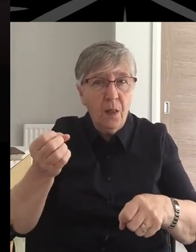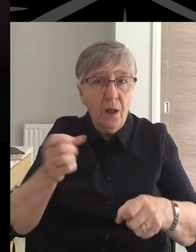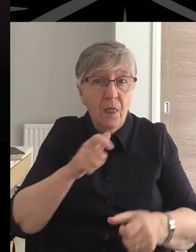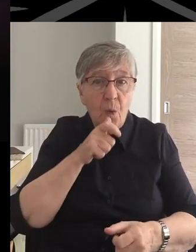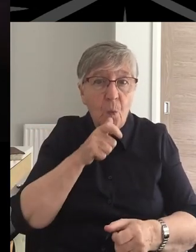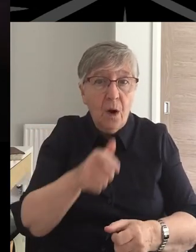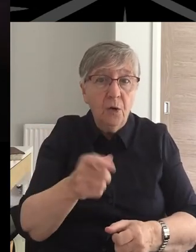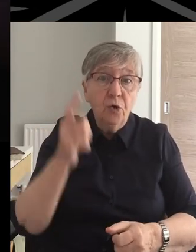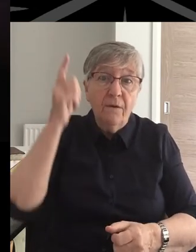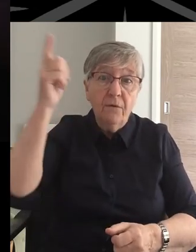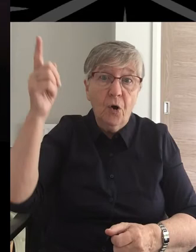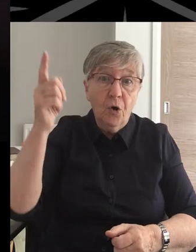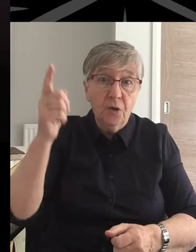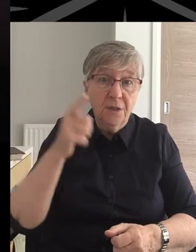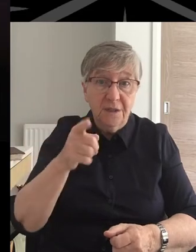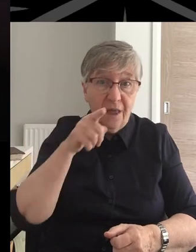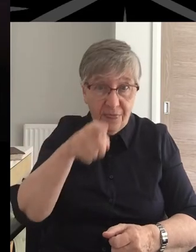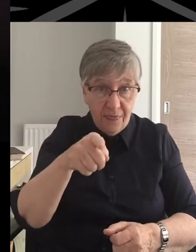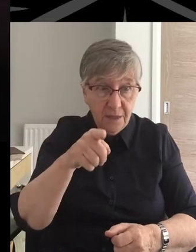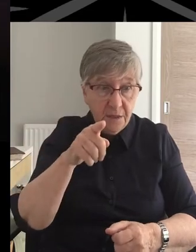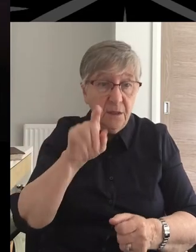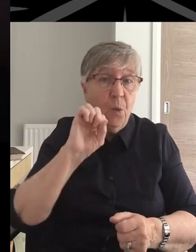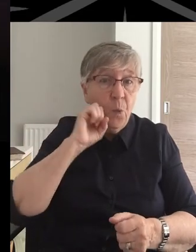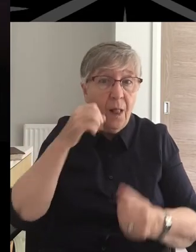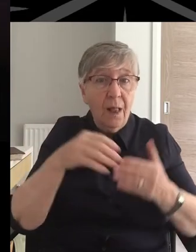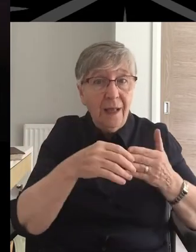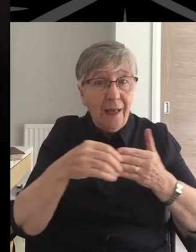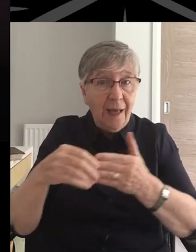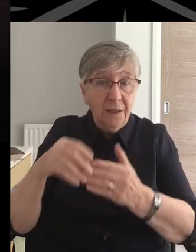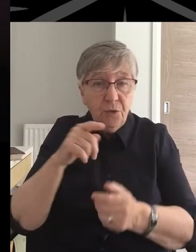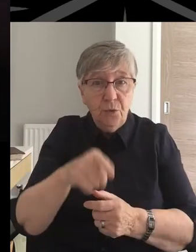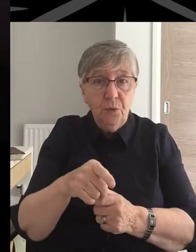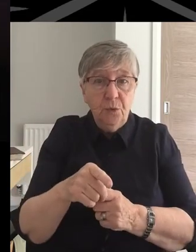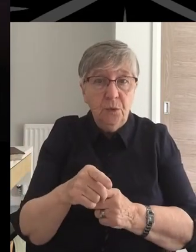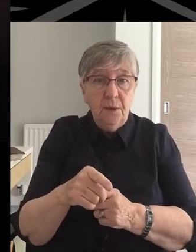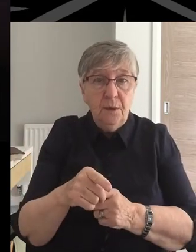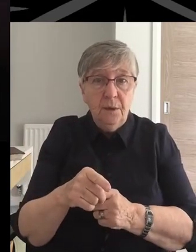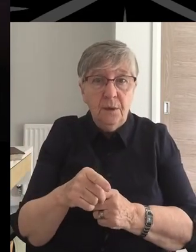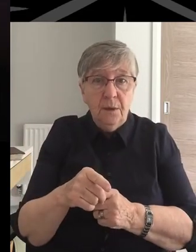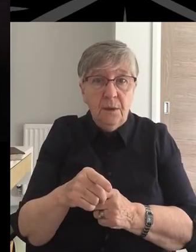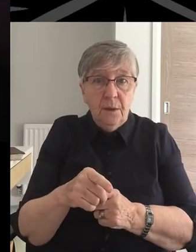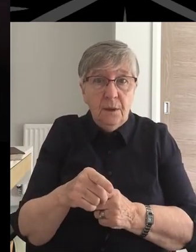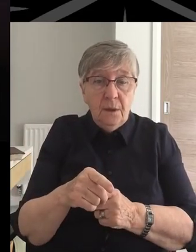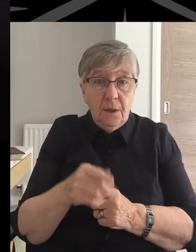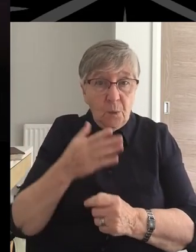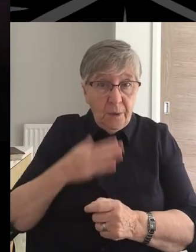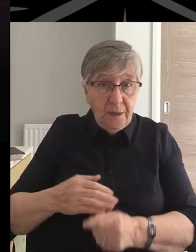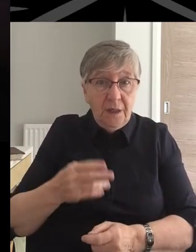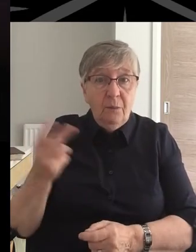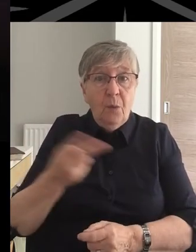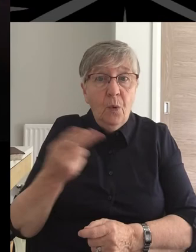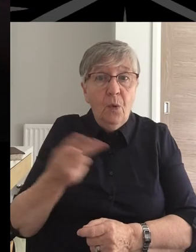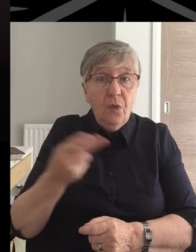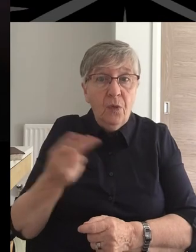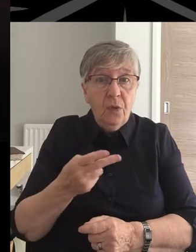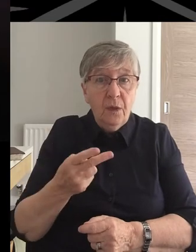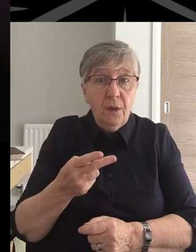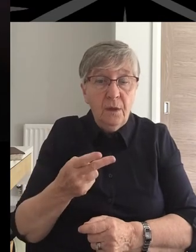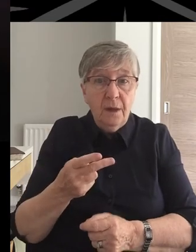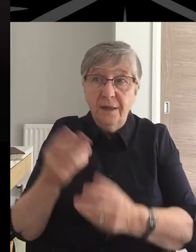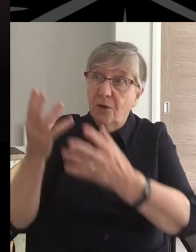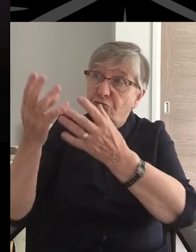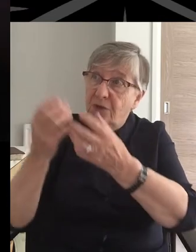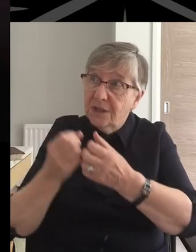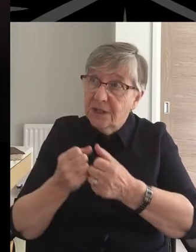of God to say, this is to be your guidance. And we need both. And as